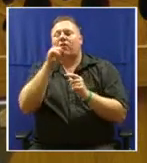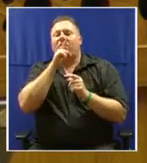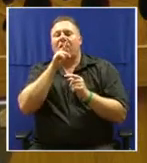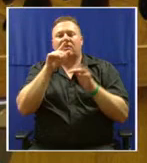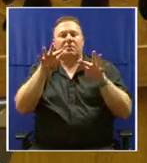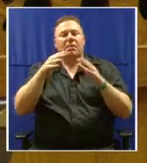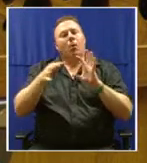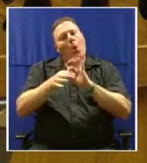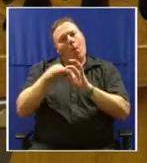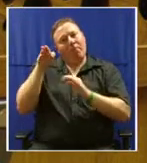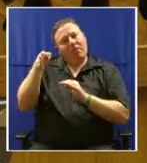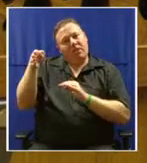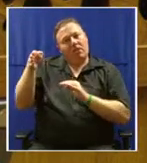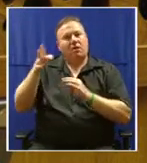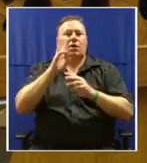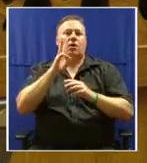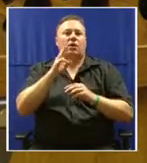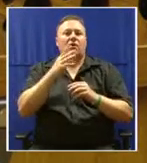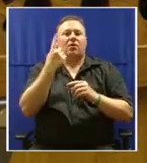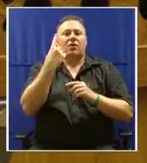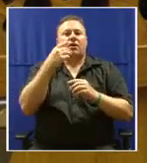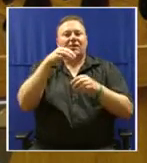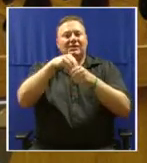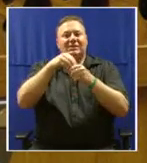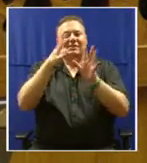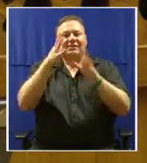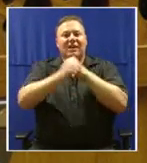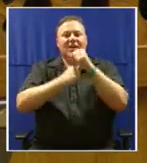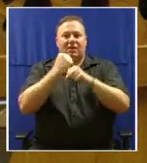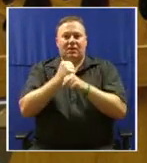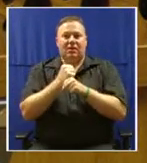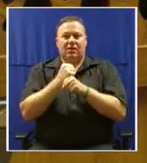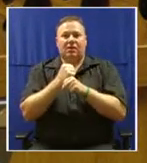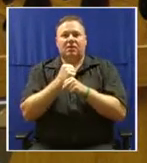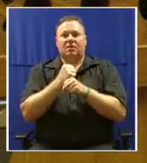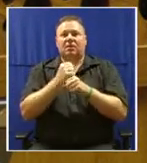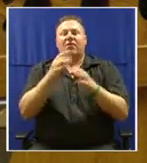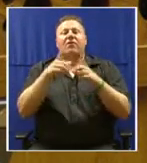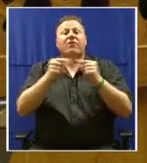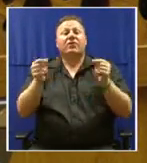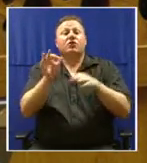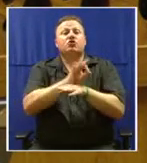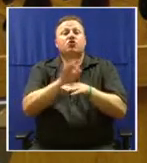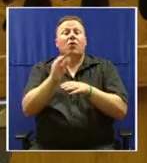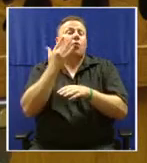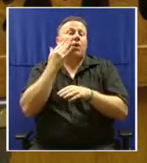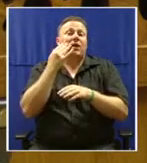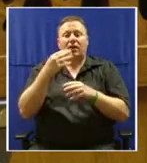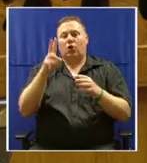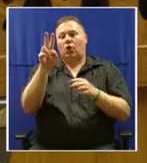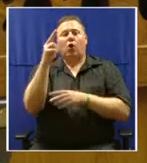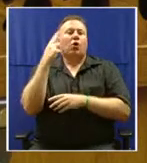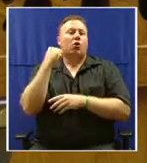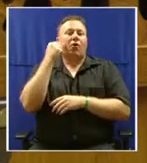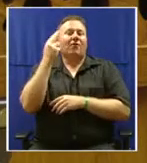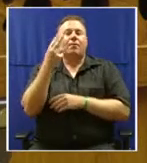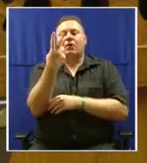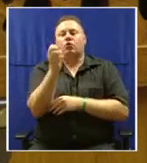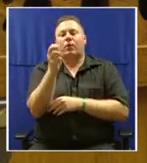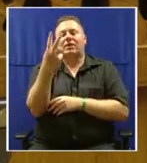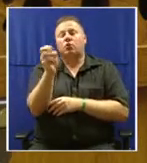within the next decade, was completed in November 2020 and is now out for public